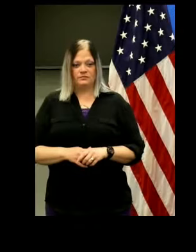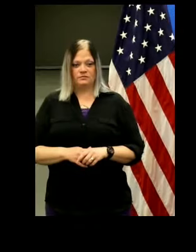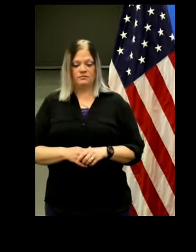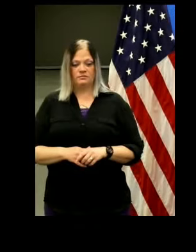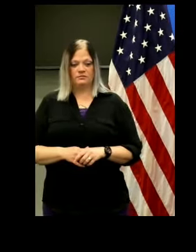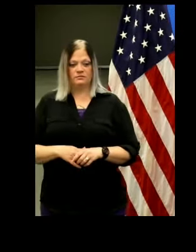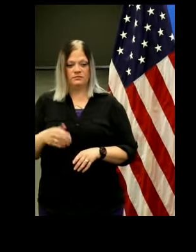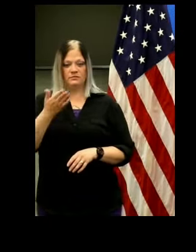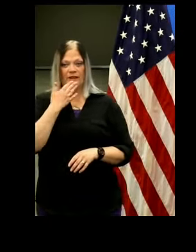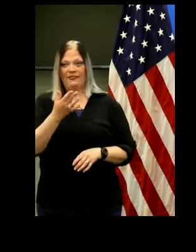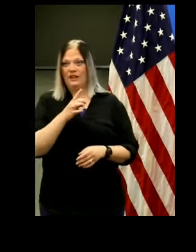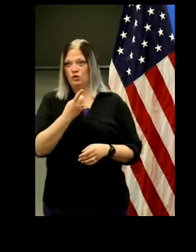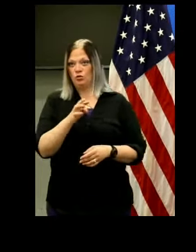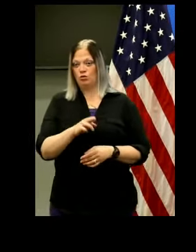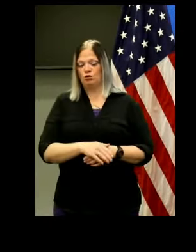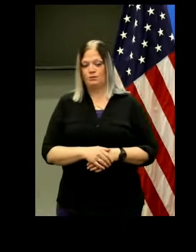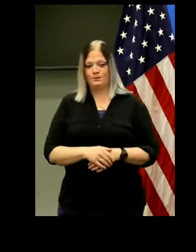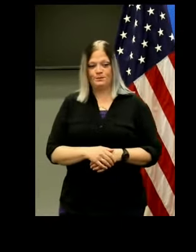Thank you, Dr. Burstein.